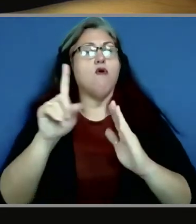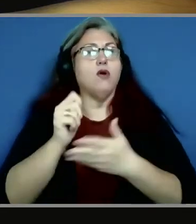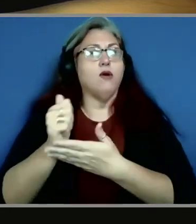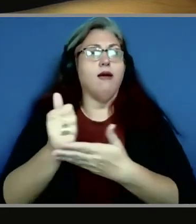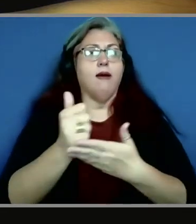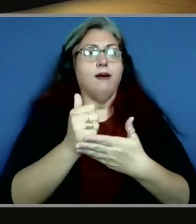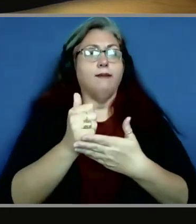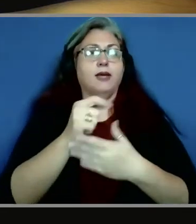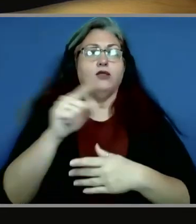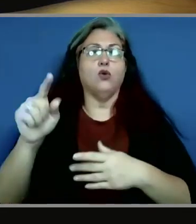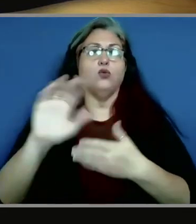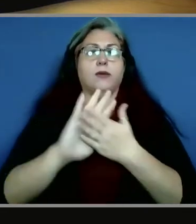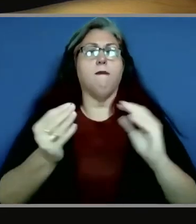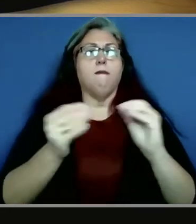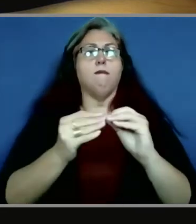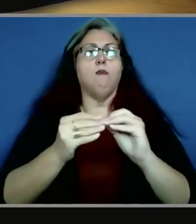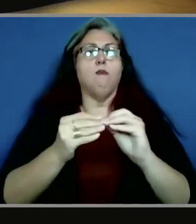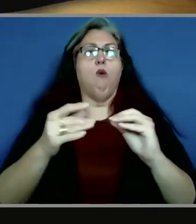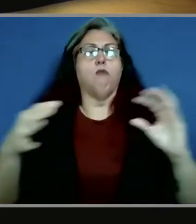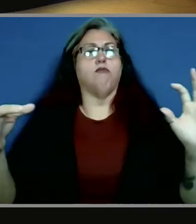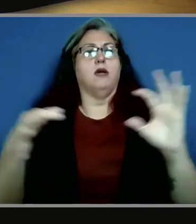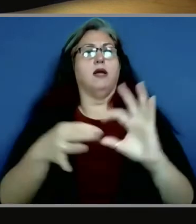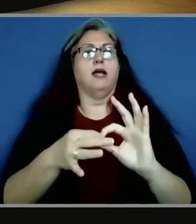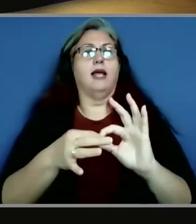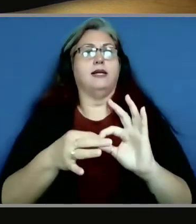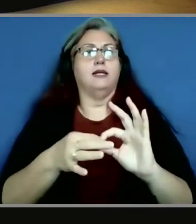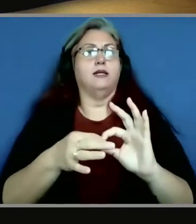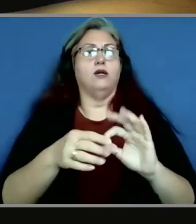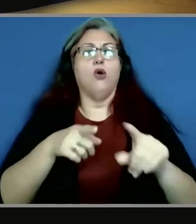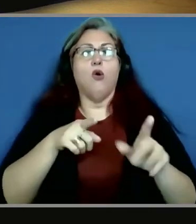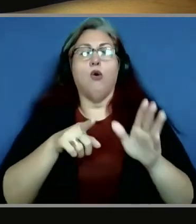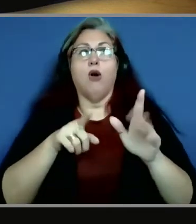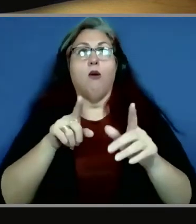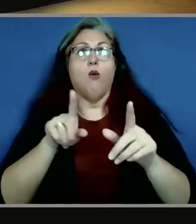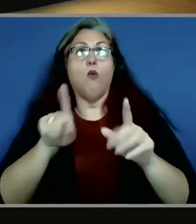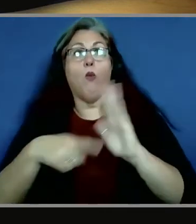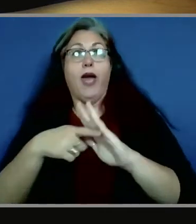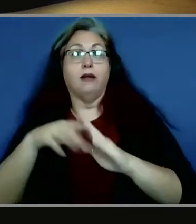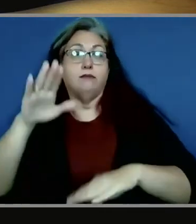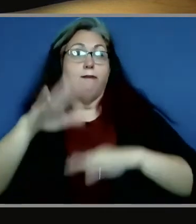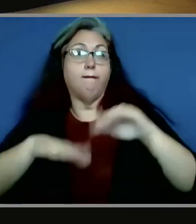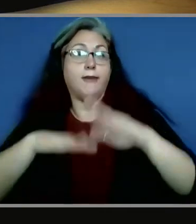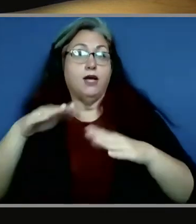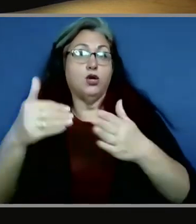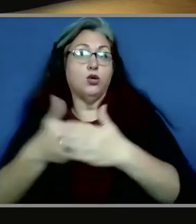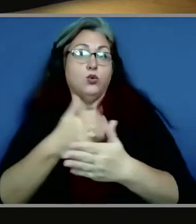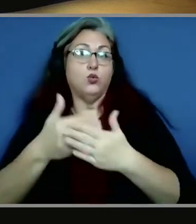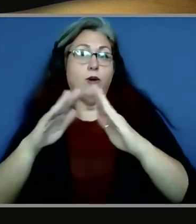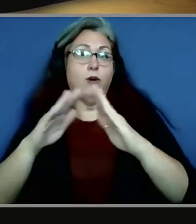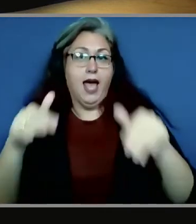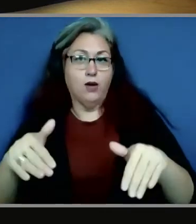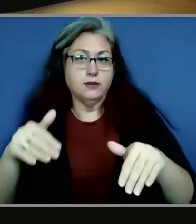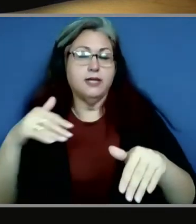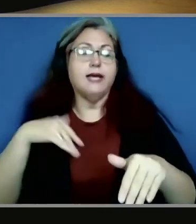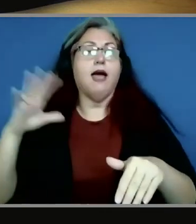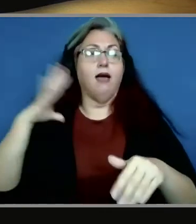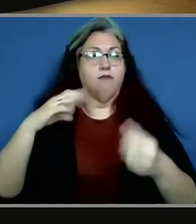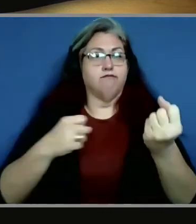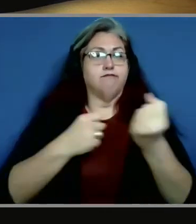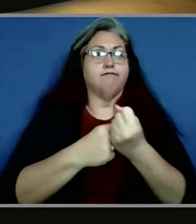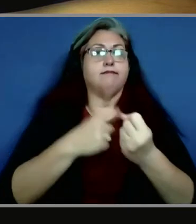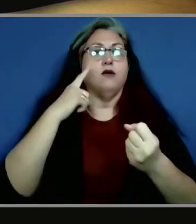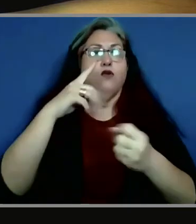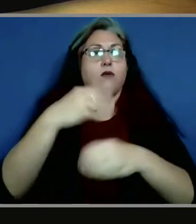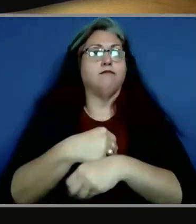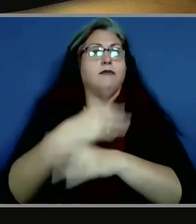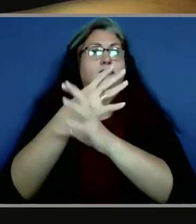be more connected when we're developing housing. I advocated for video